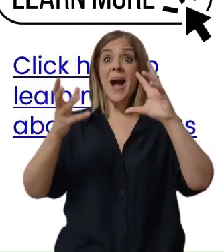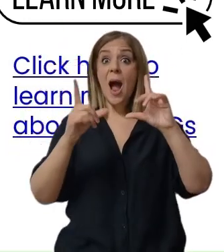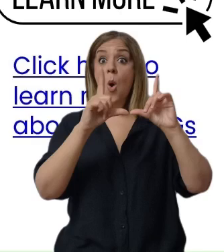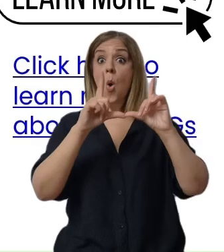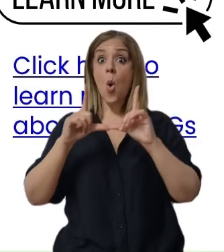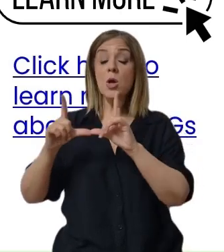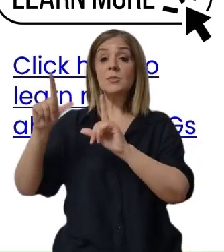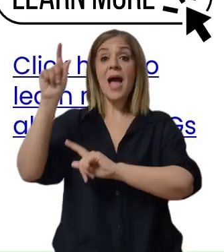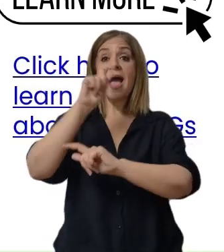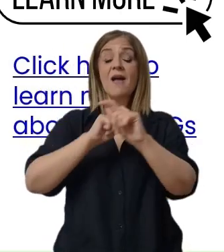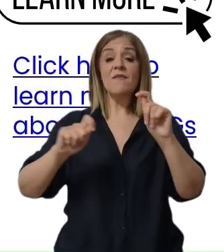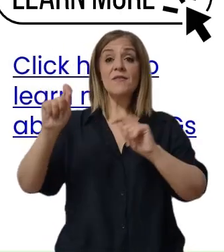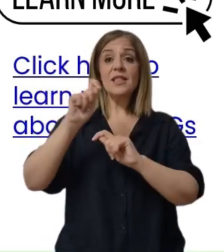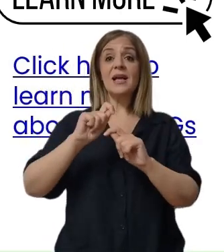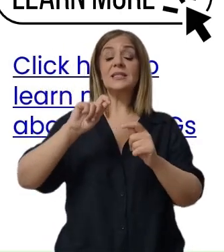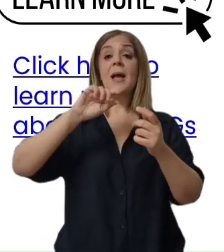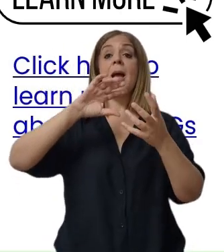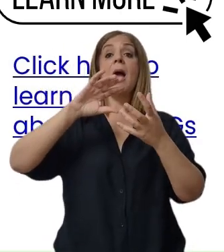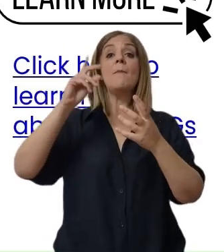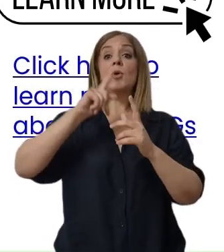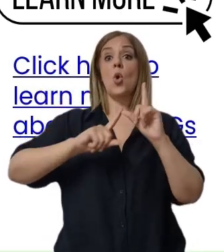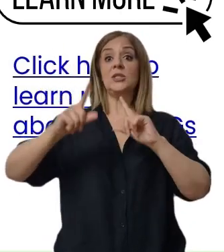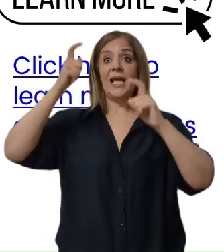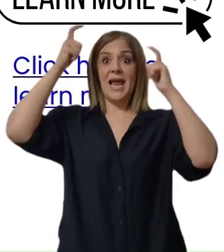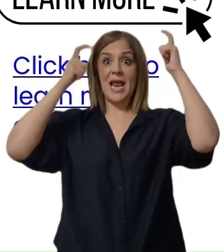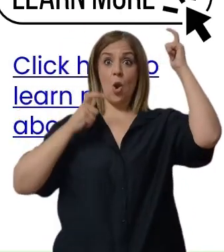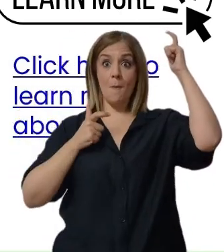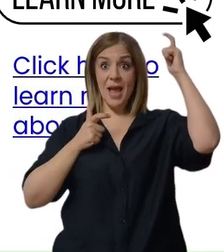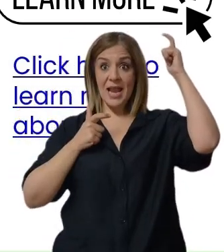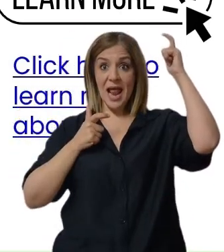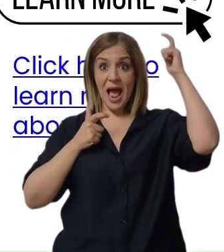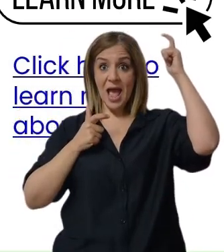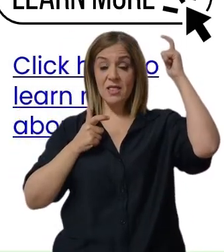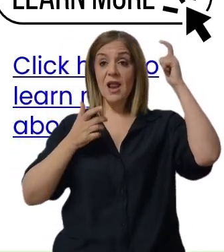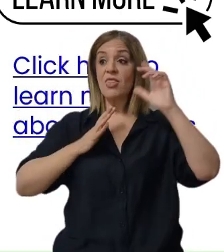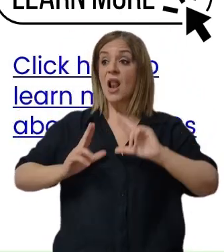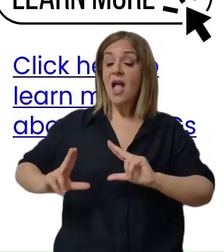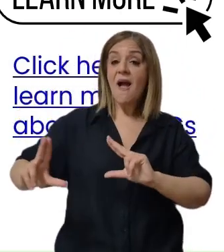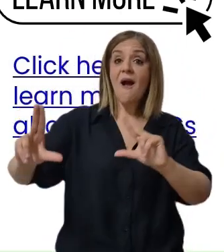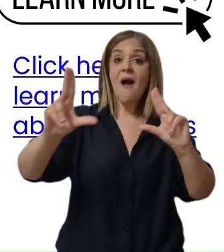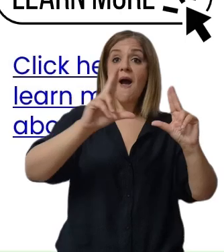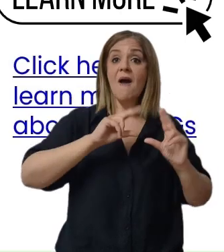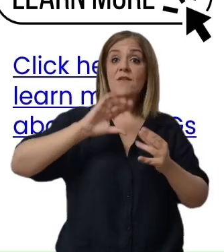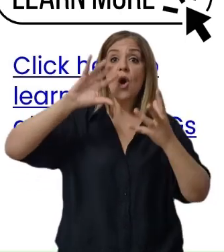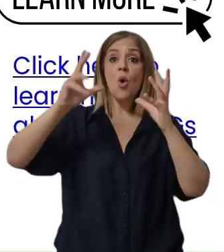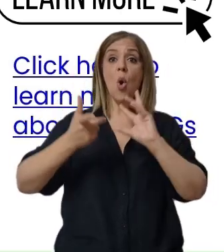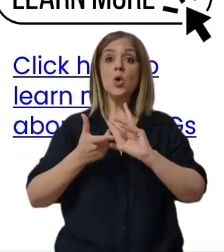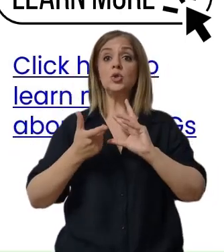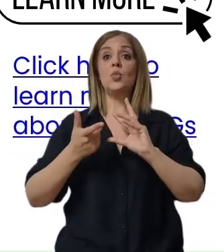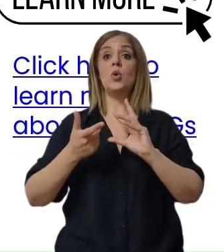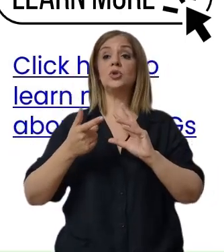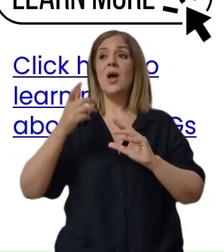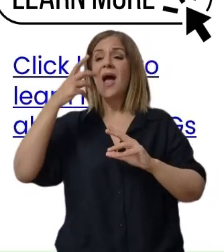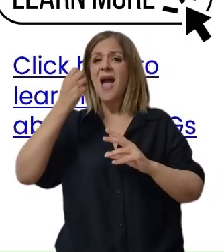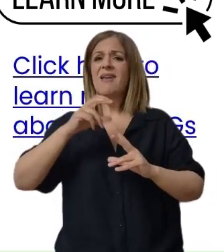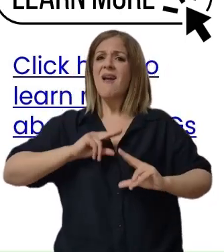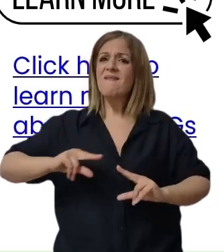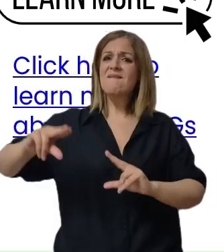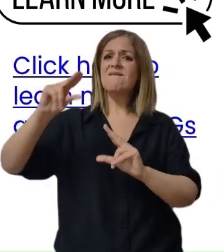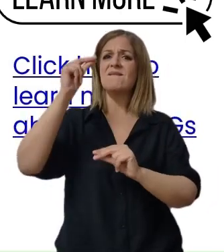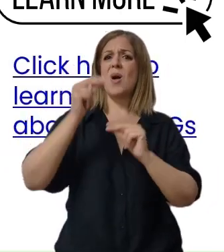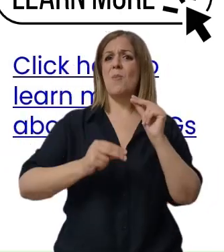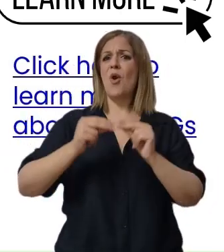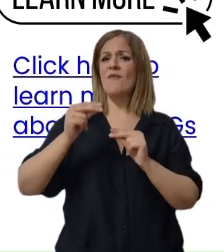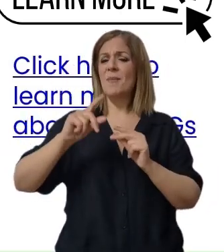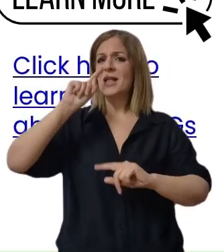by the United Nations to tackle the world's most urgent challenges. They guide